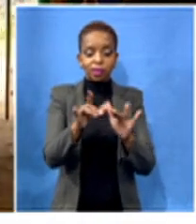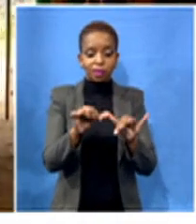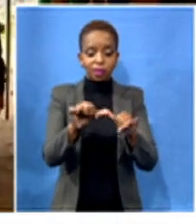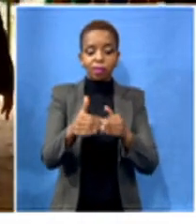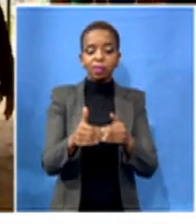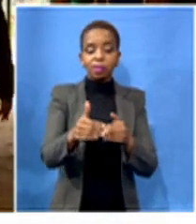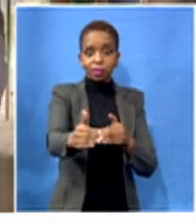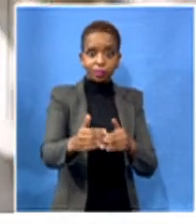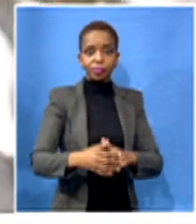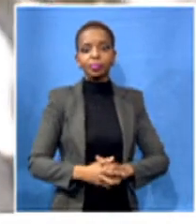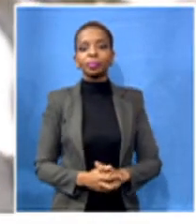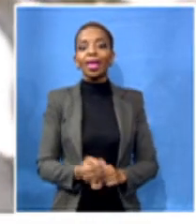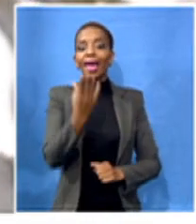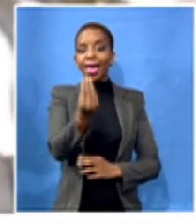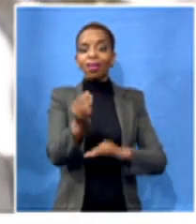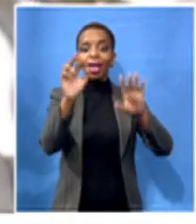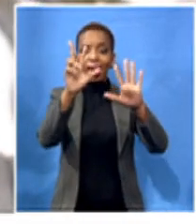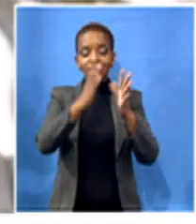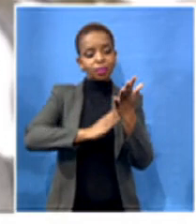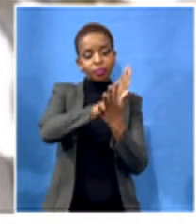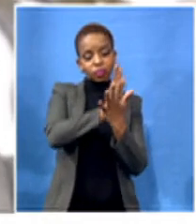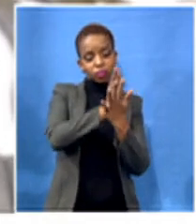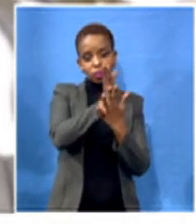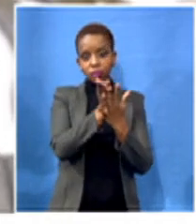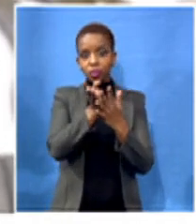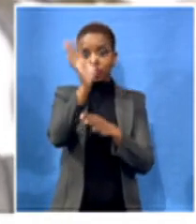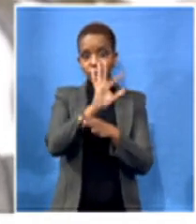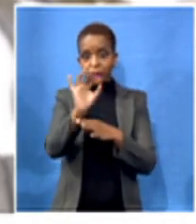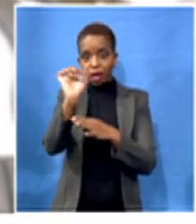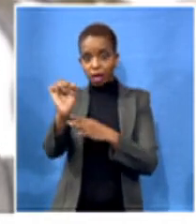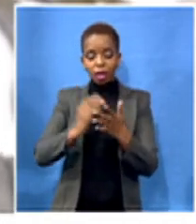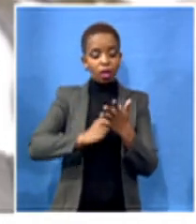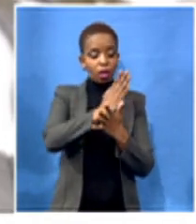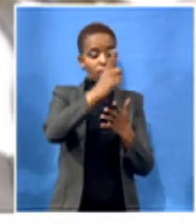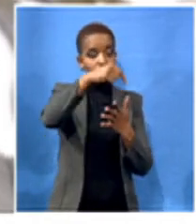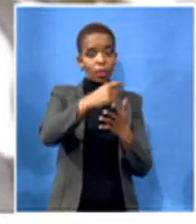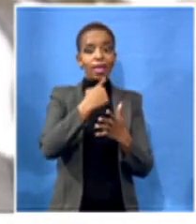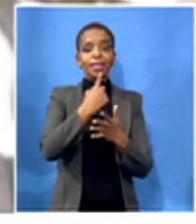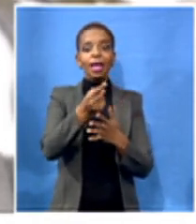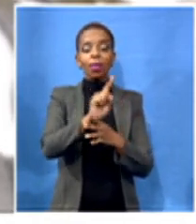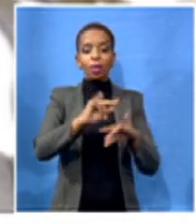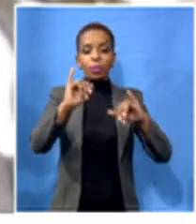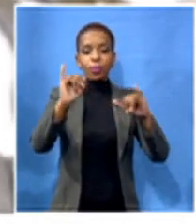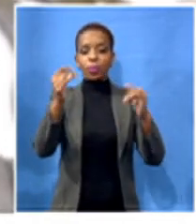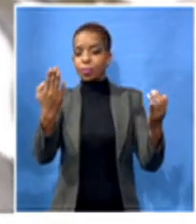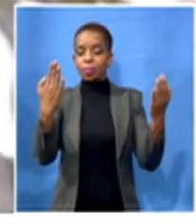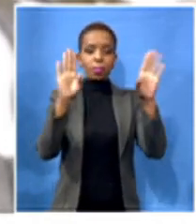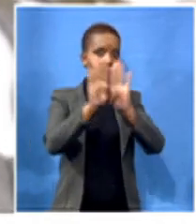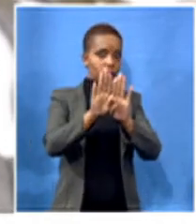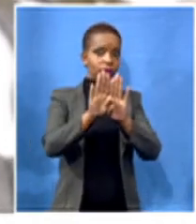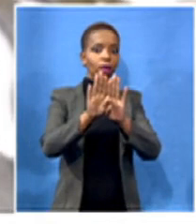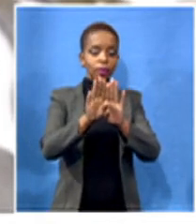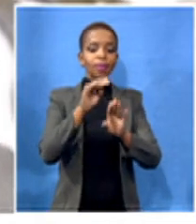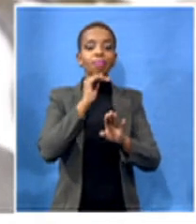tools that he uses to deal with this. The one we've already experienced, what he calls the extreme lockdown, where he basically locked down the